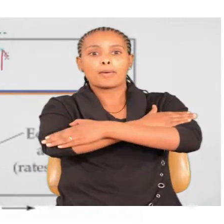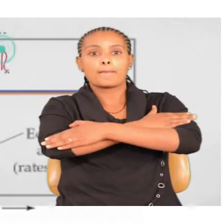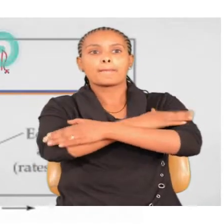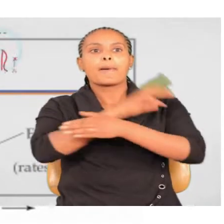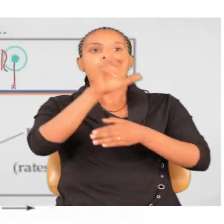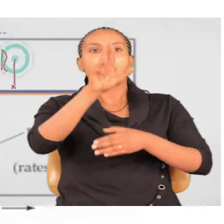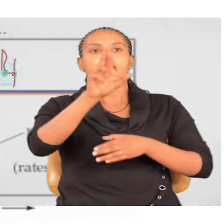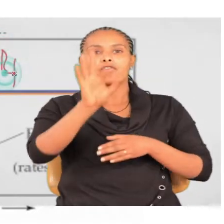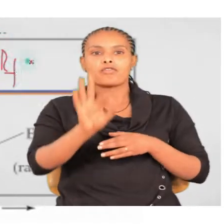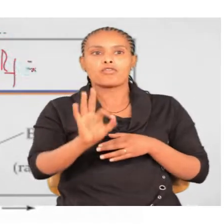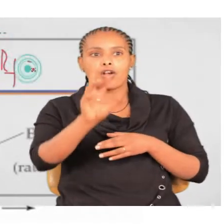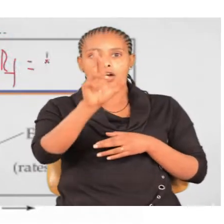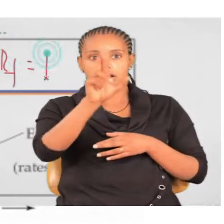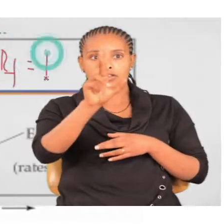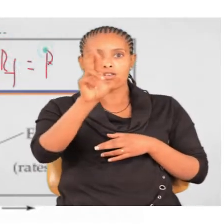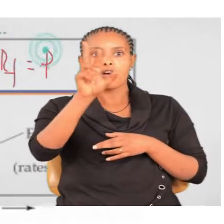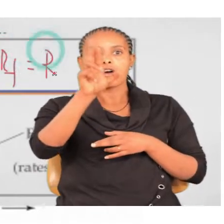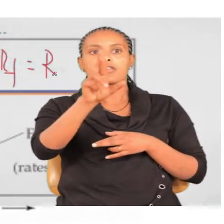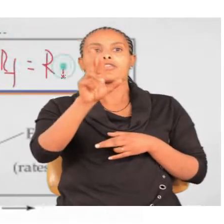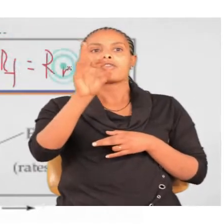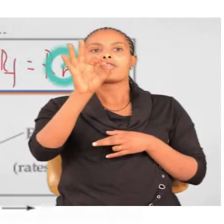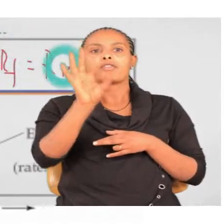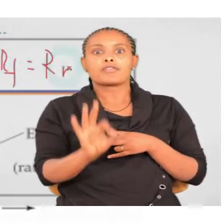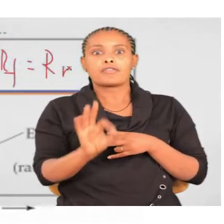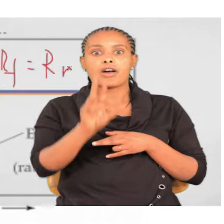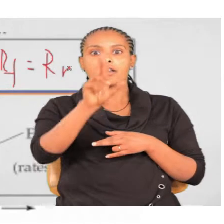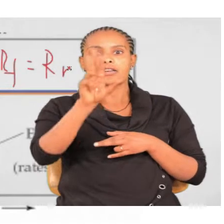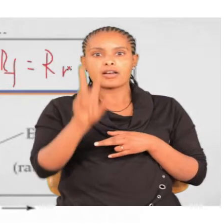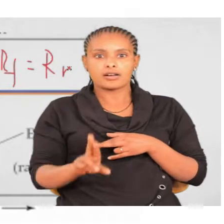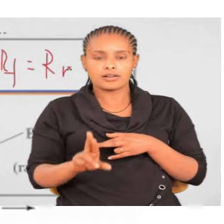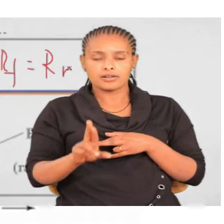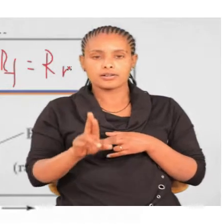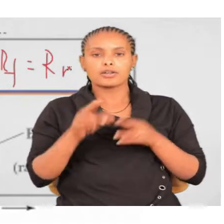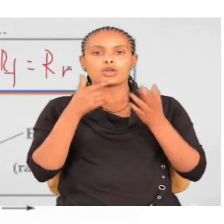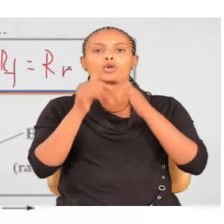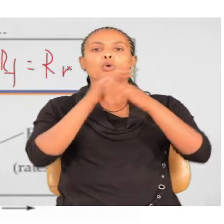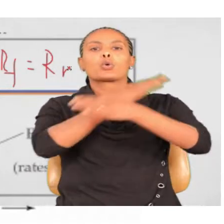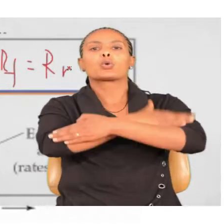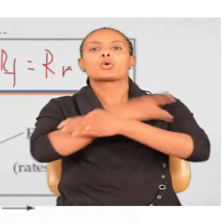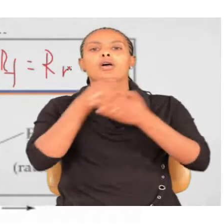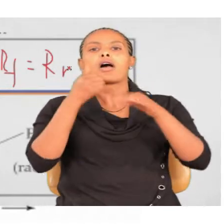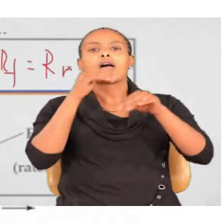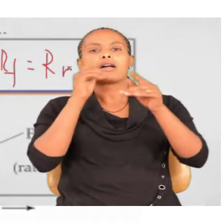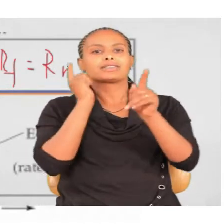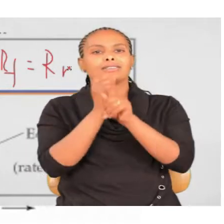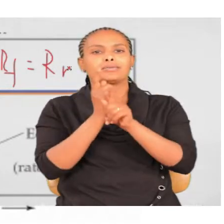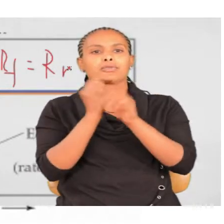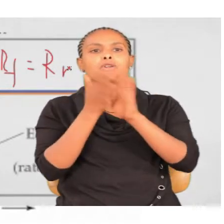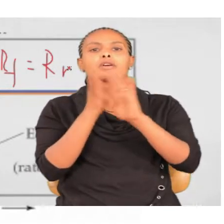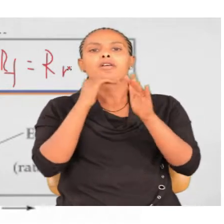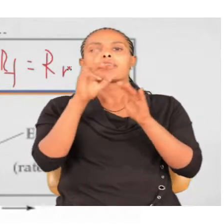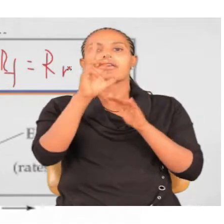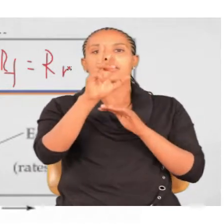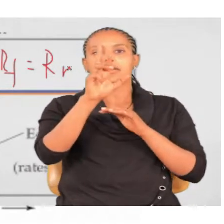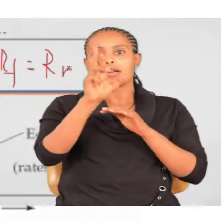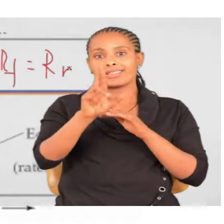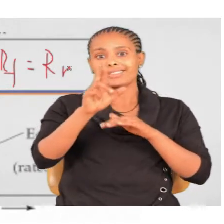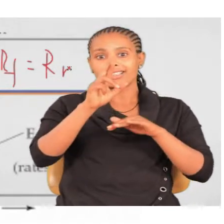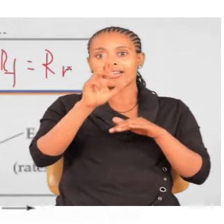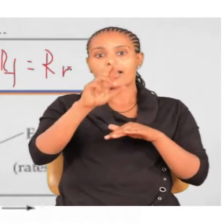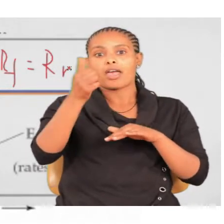are forward equal reverse rates. Equilibrium achieved, rates are